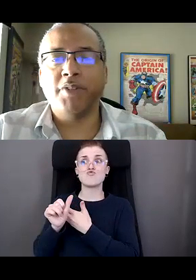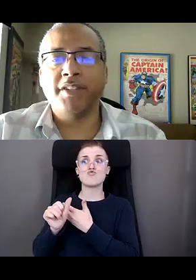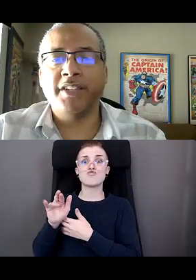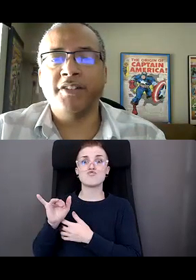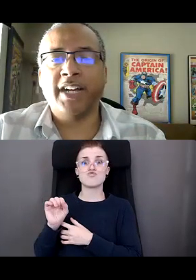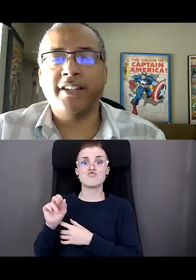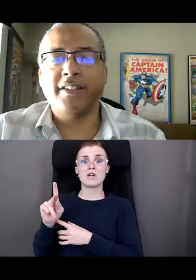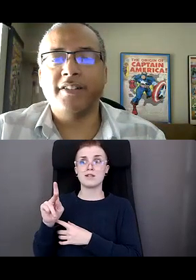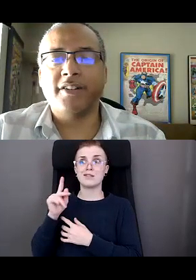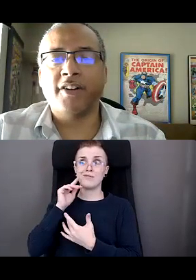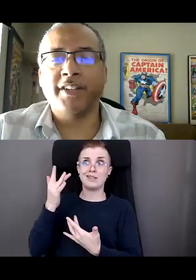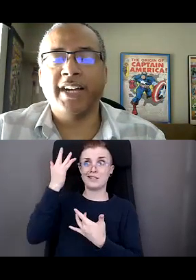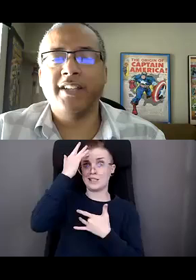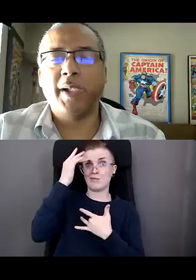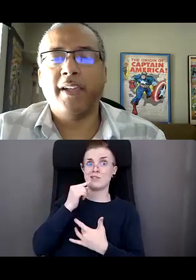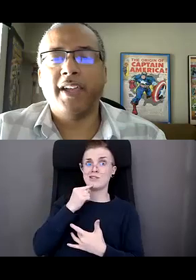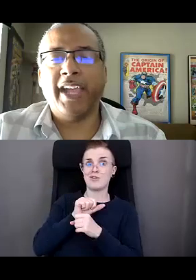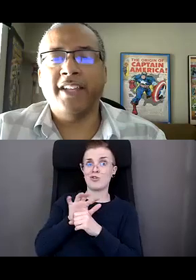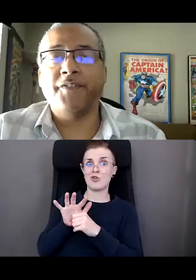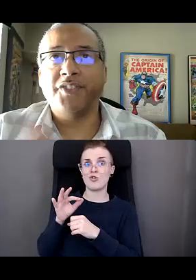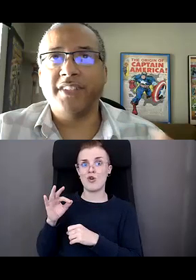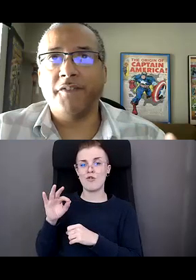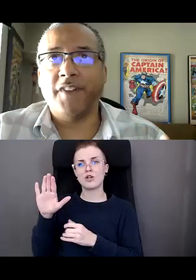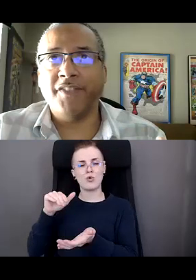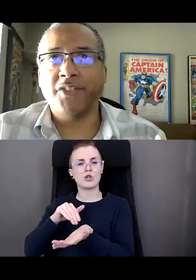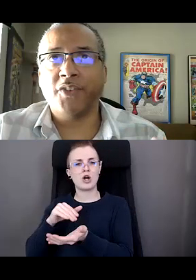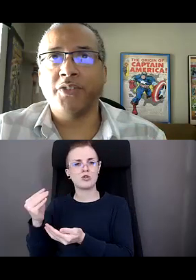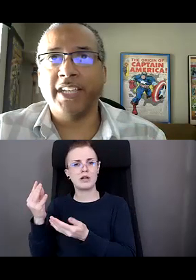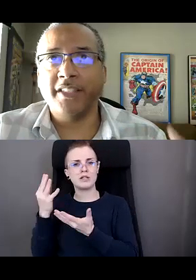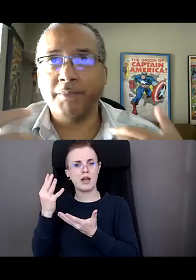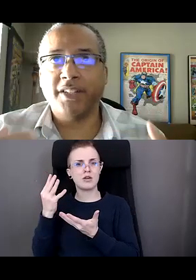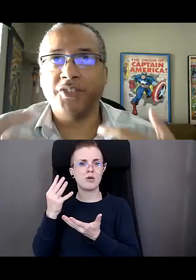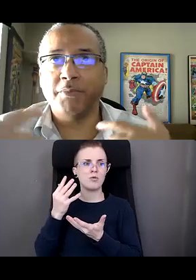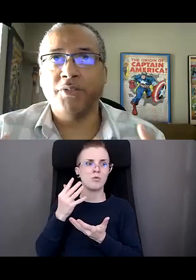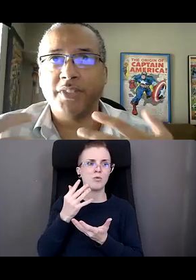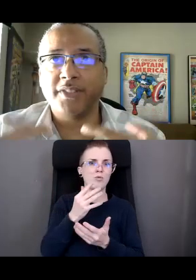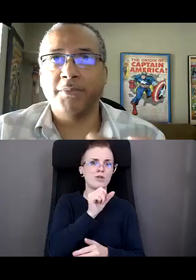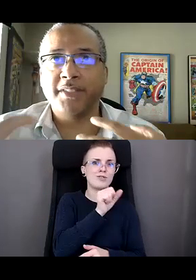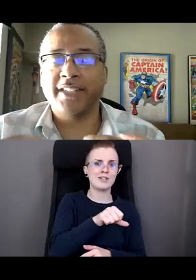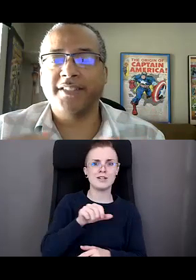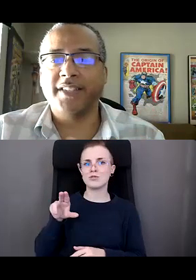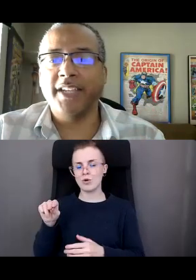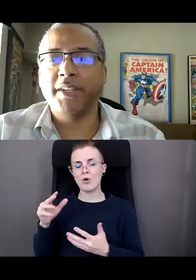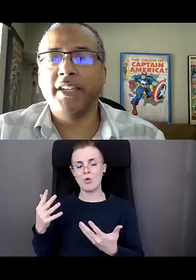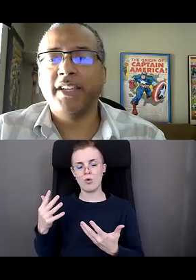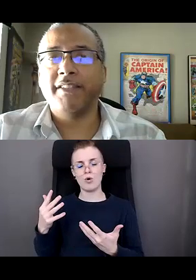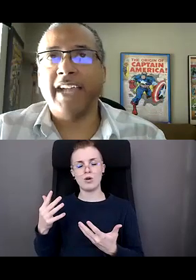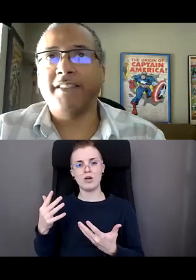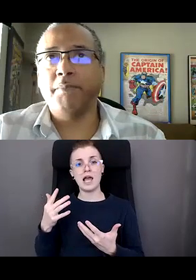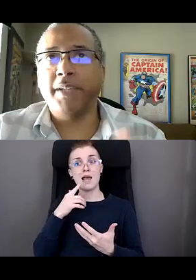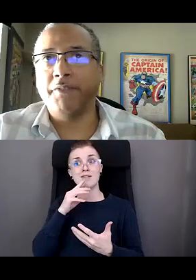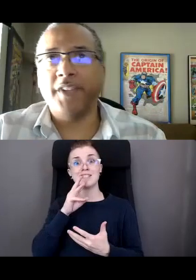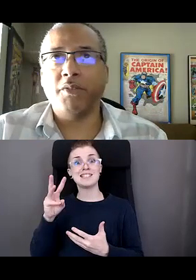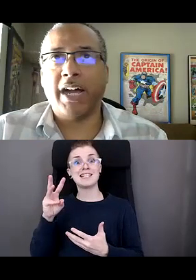say whether you're not or not. And if you're 65 years old, again, because your immune system is not the same,